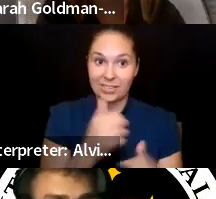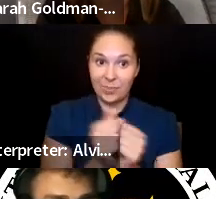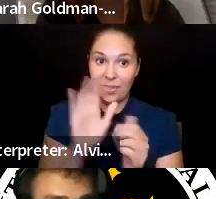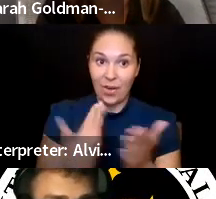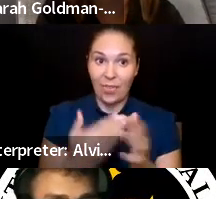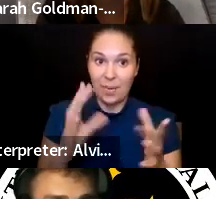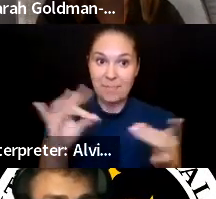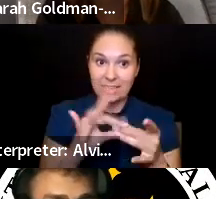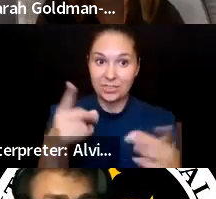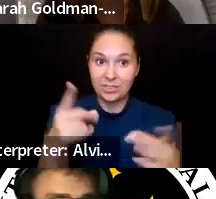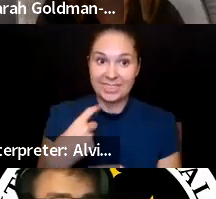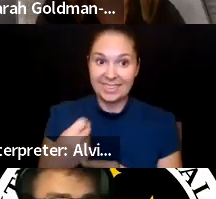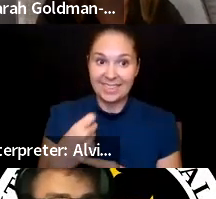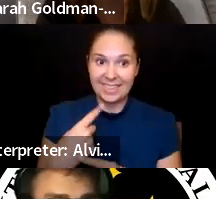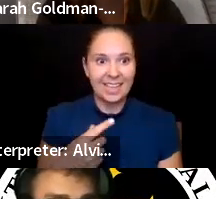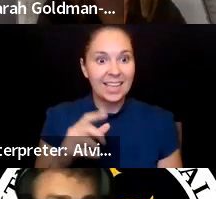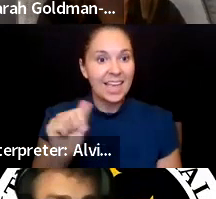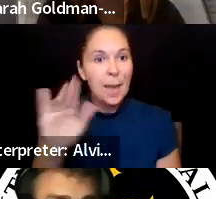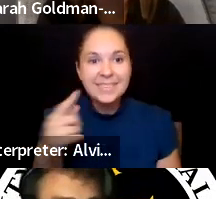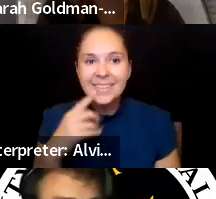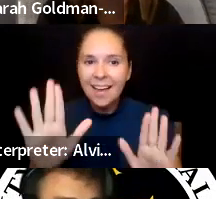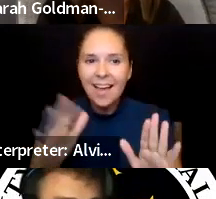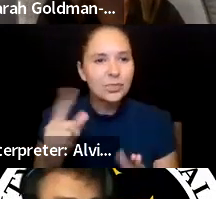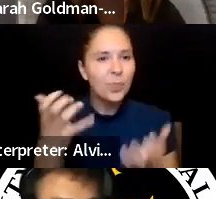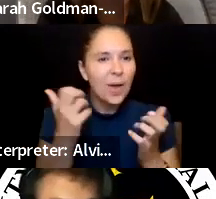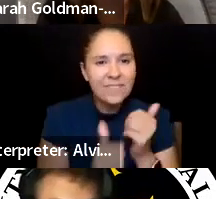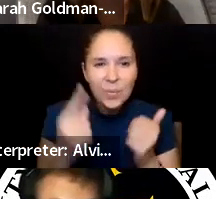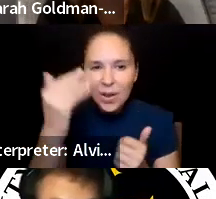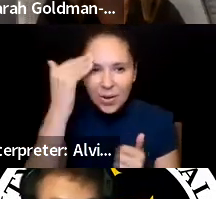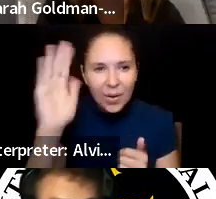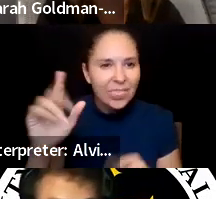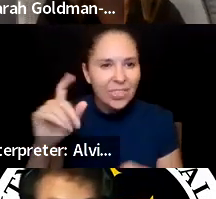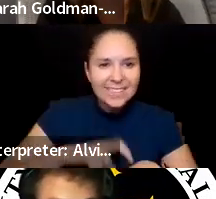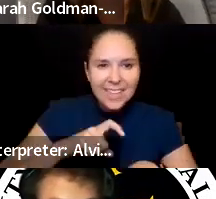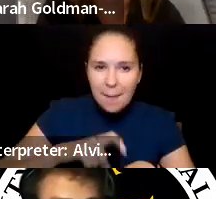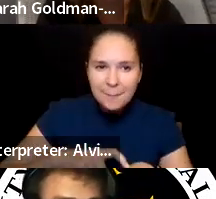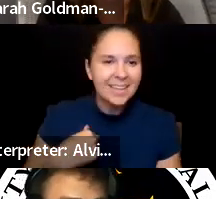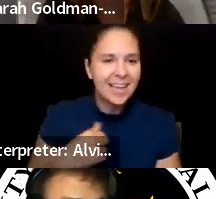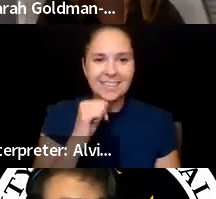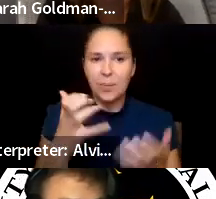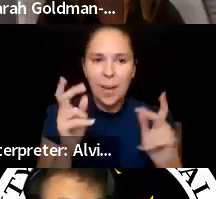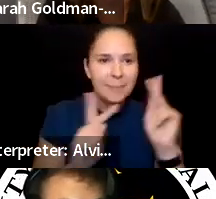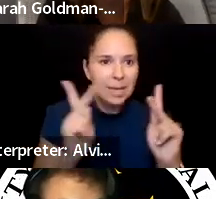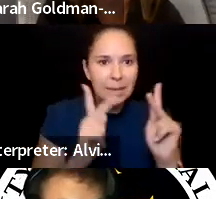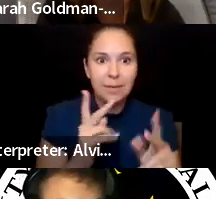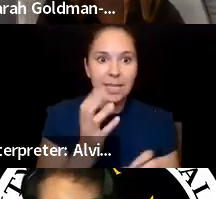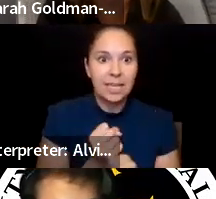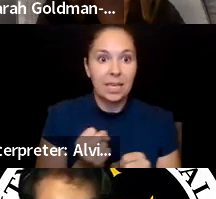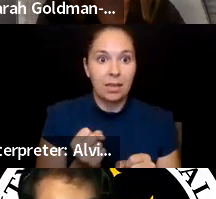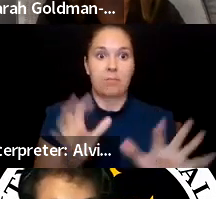messages you were sending. Listen, I just wanted everybody to know their timing. I didn't want people to get caught off